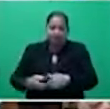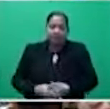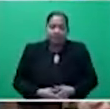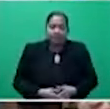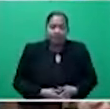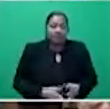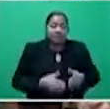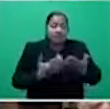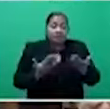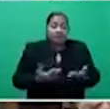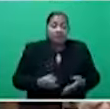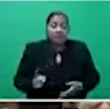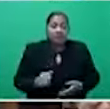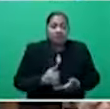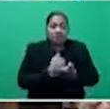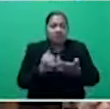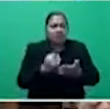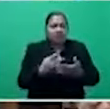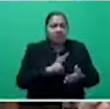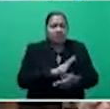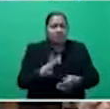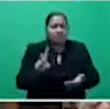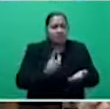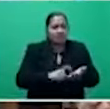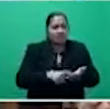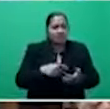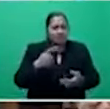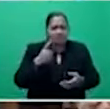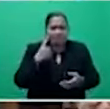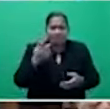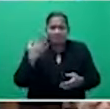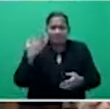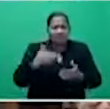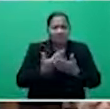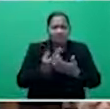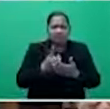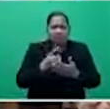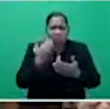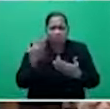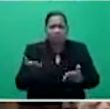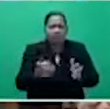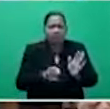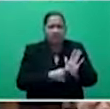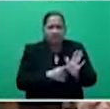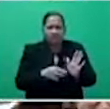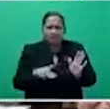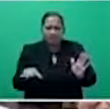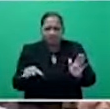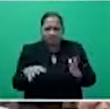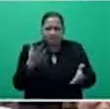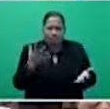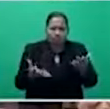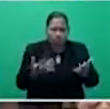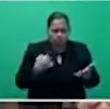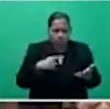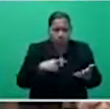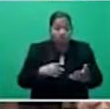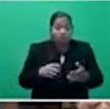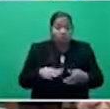of debt. And this is, see, the other day I think Honourable Balabu, one of them, compared us. But when you actually measure